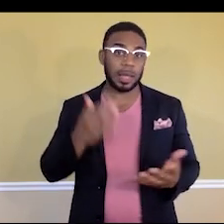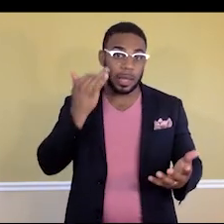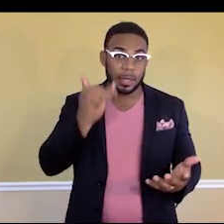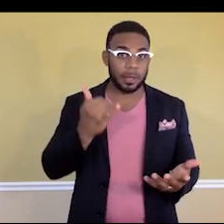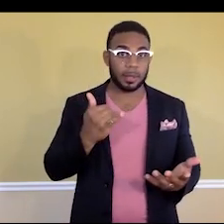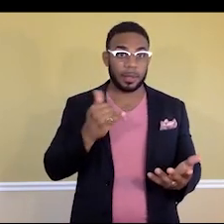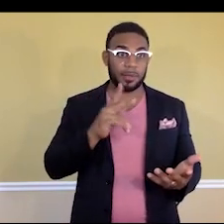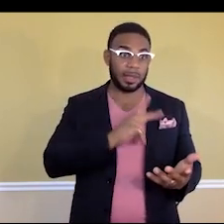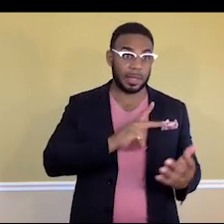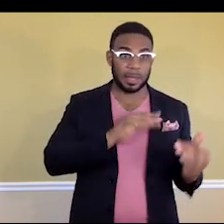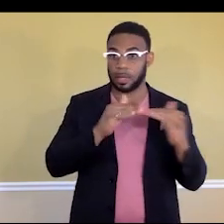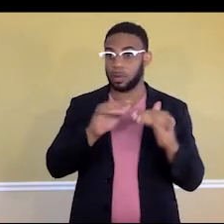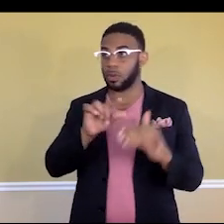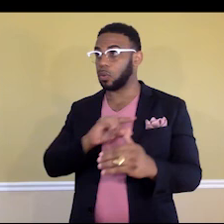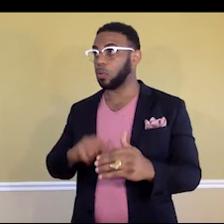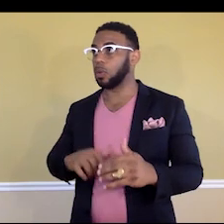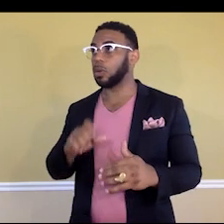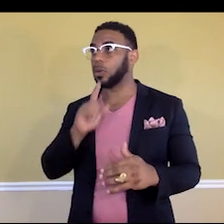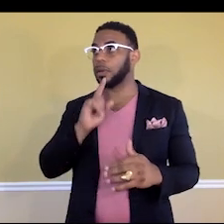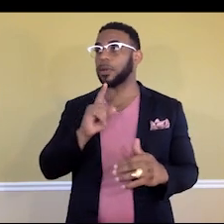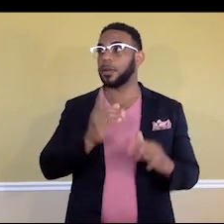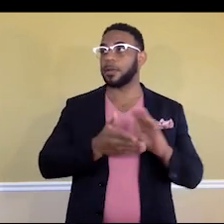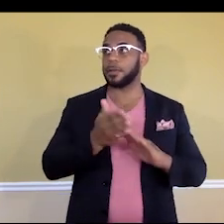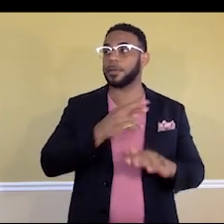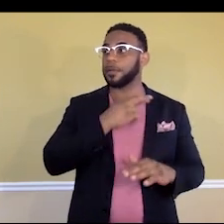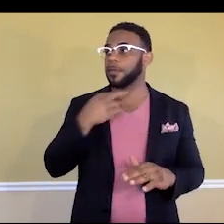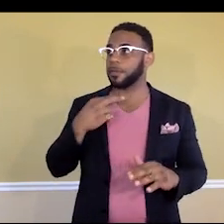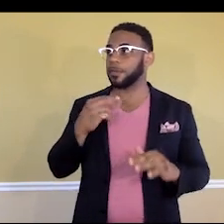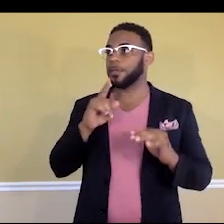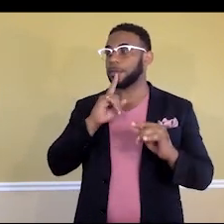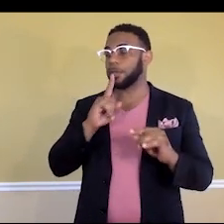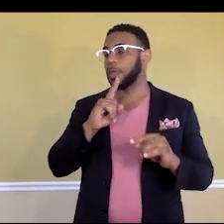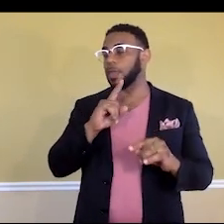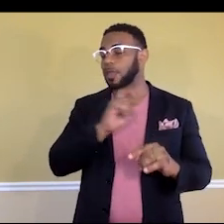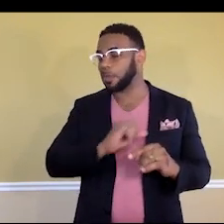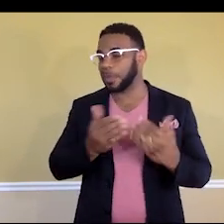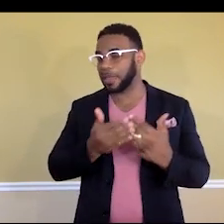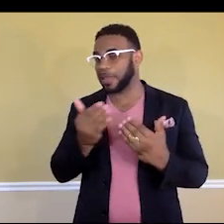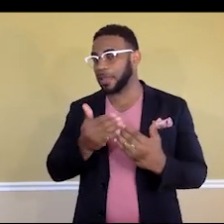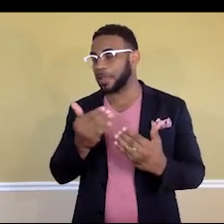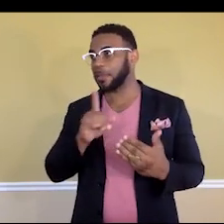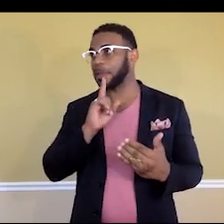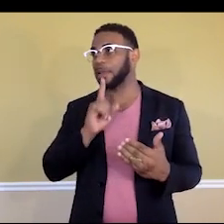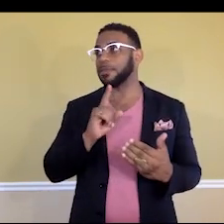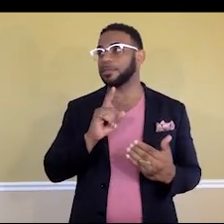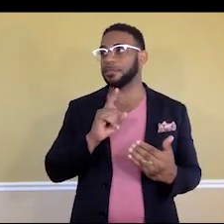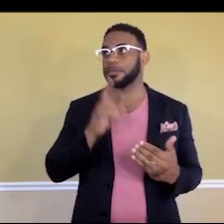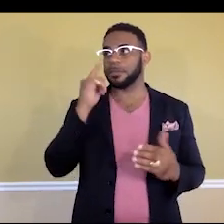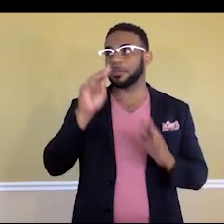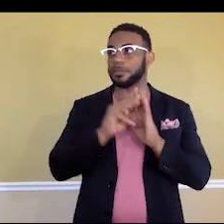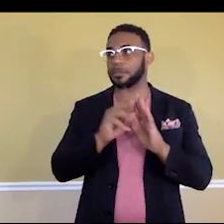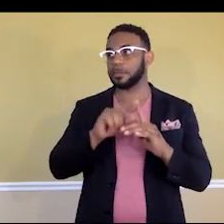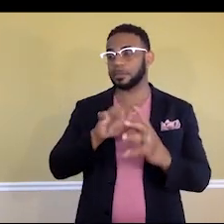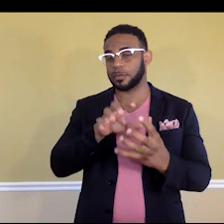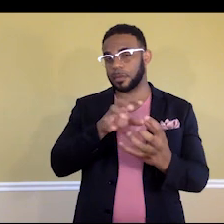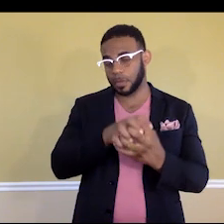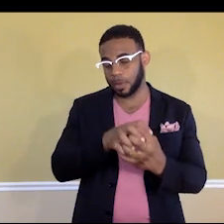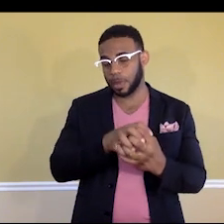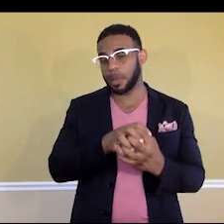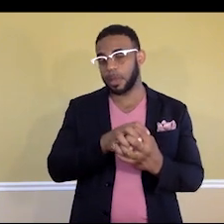king is to queen, we are running the risk of it being super easy, which it is, for models to